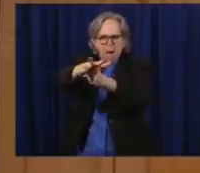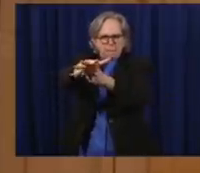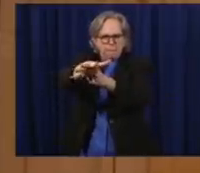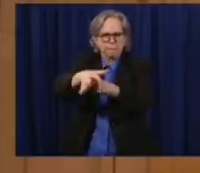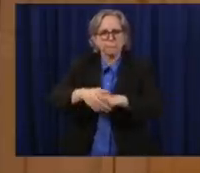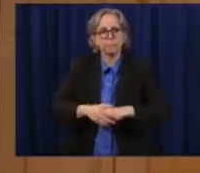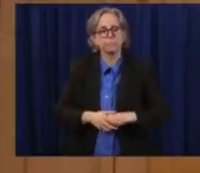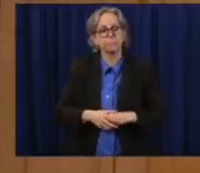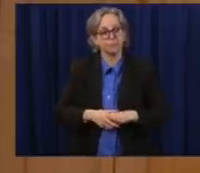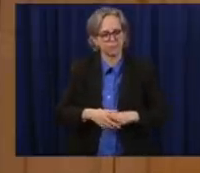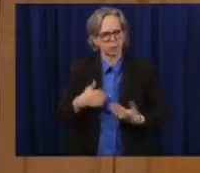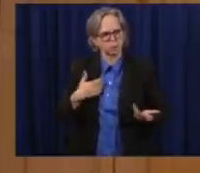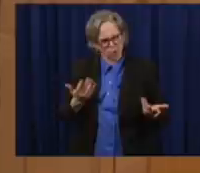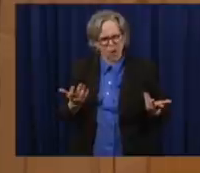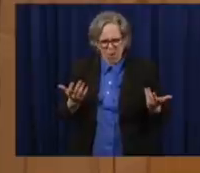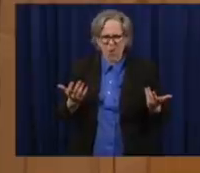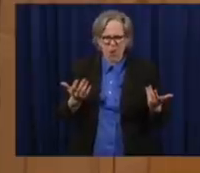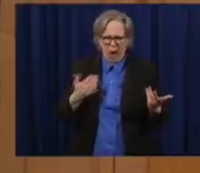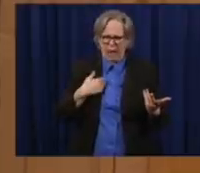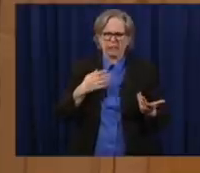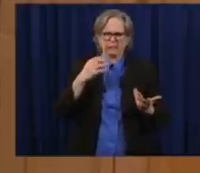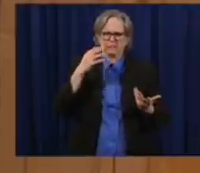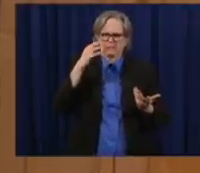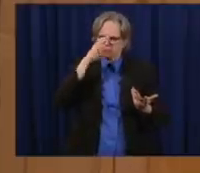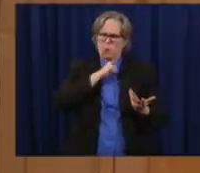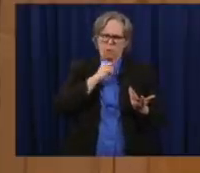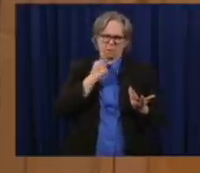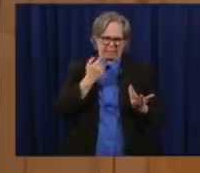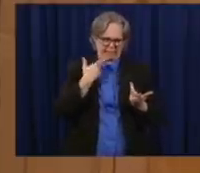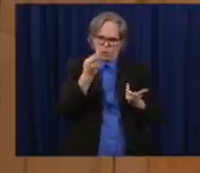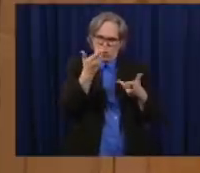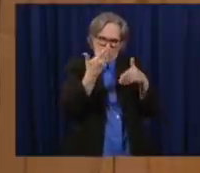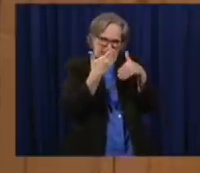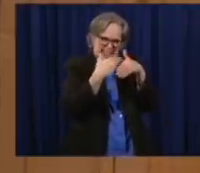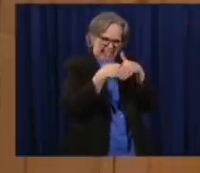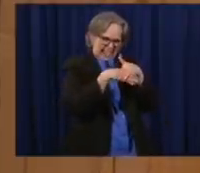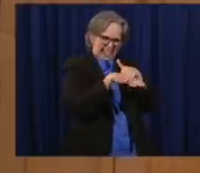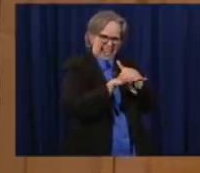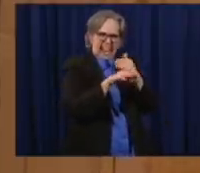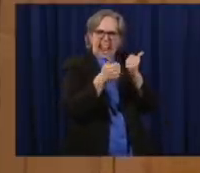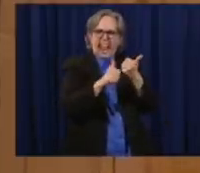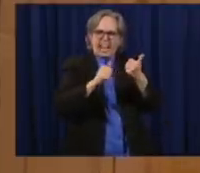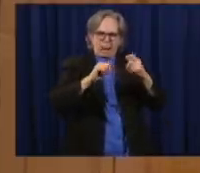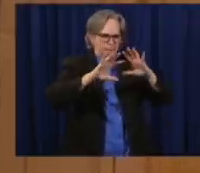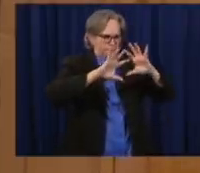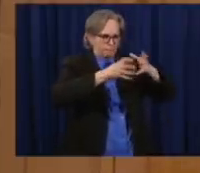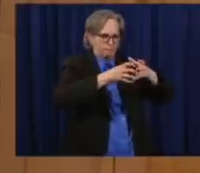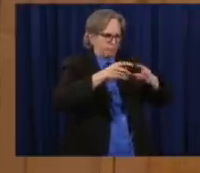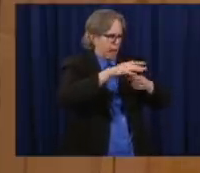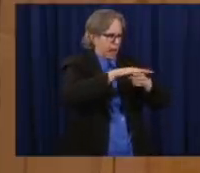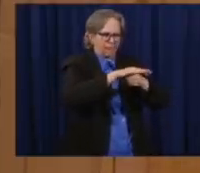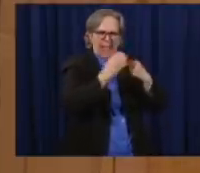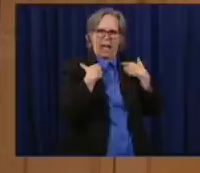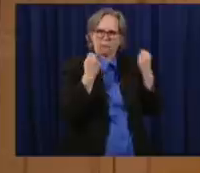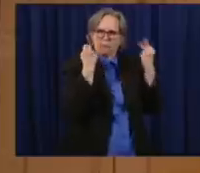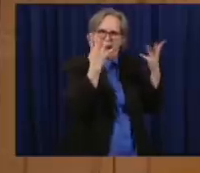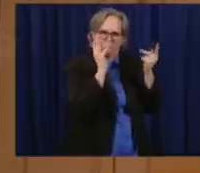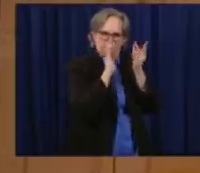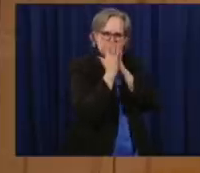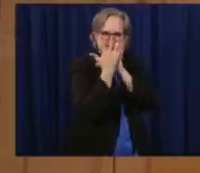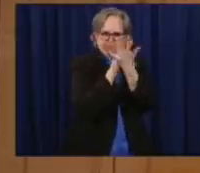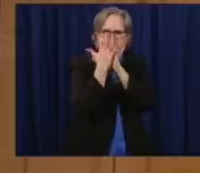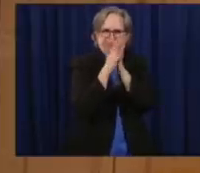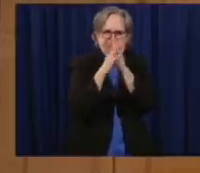general population anywhere where those kinds of groupings are possible, there are a lot of other congregate settings as well, you could see that kind